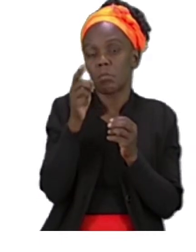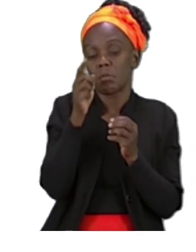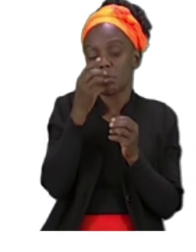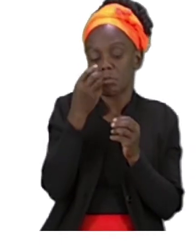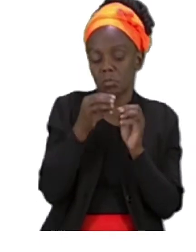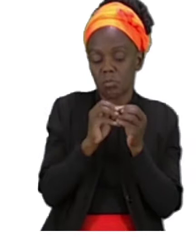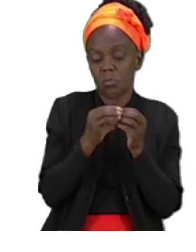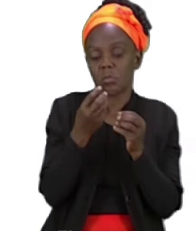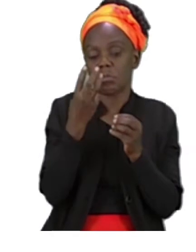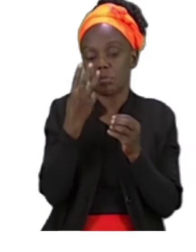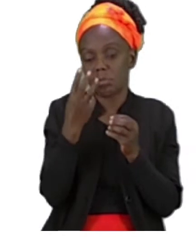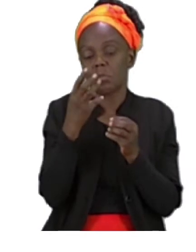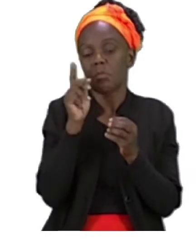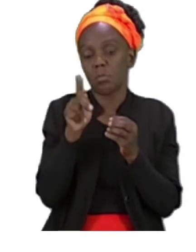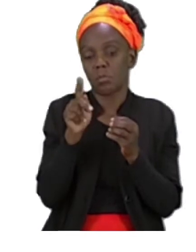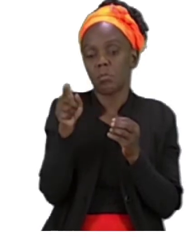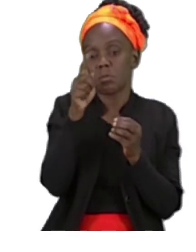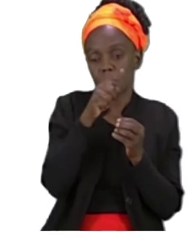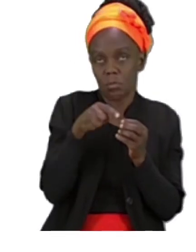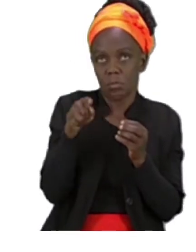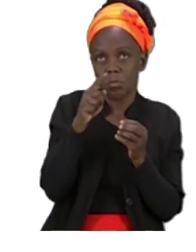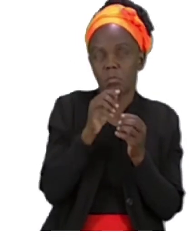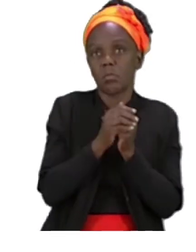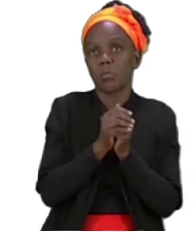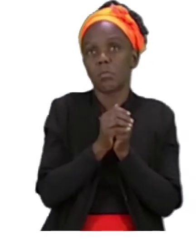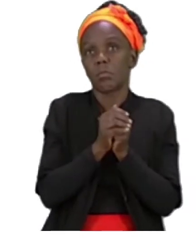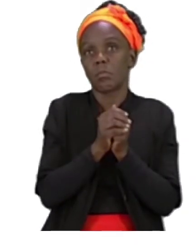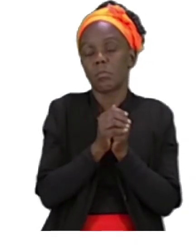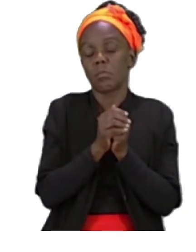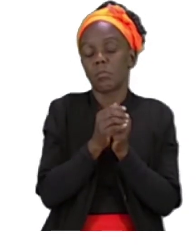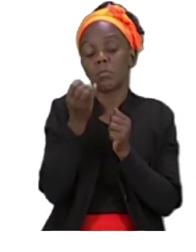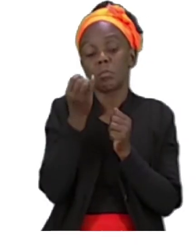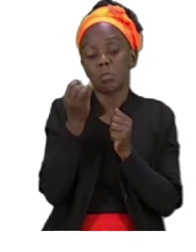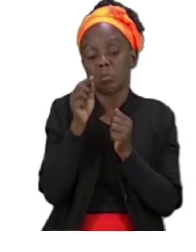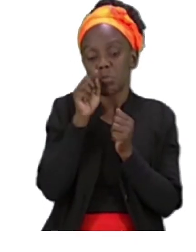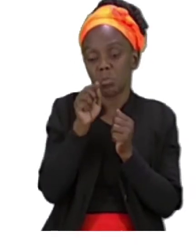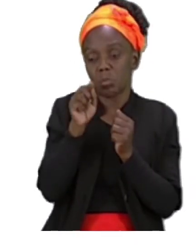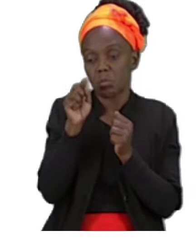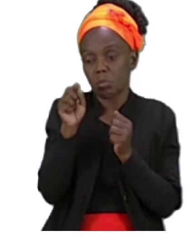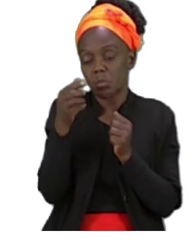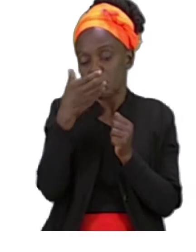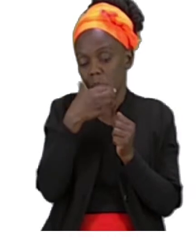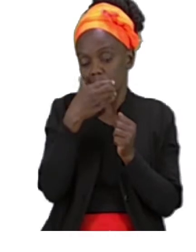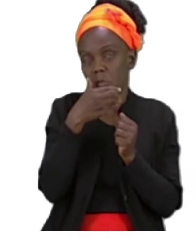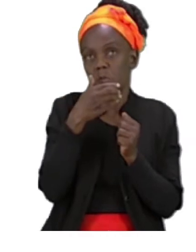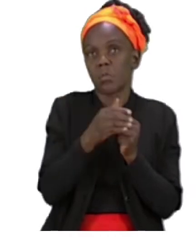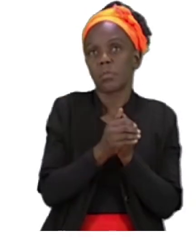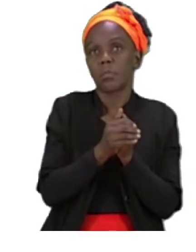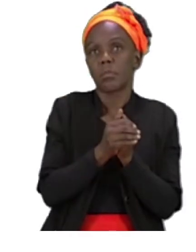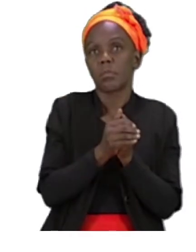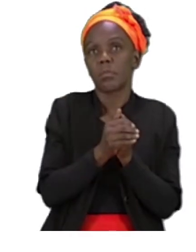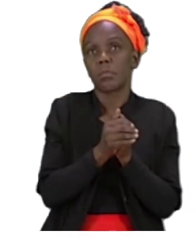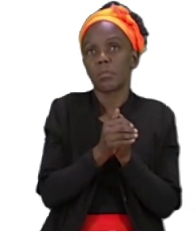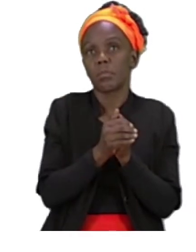been circled so that they can say plus 3 apples. So it looks like they have decided that